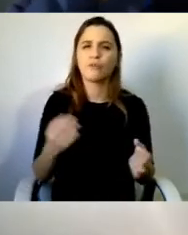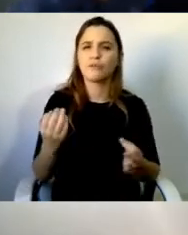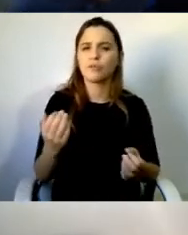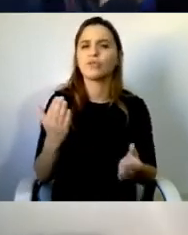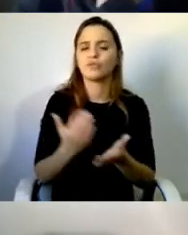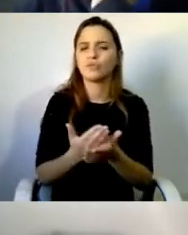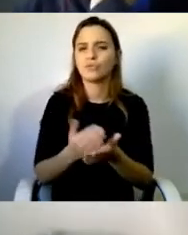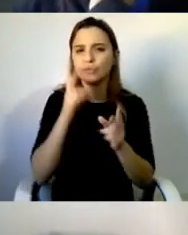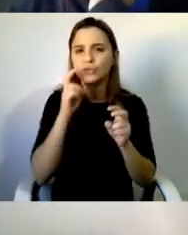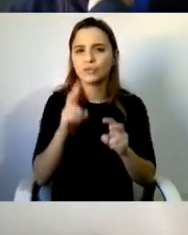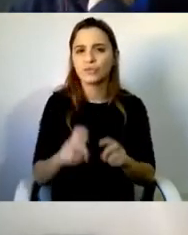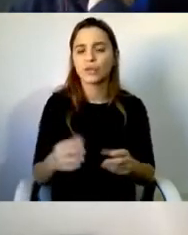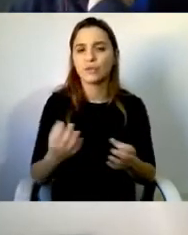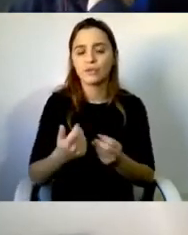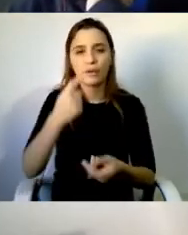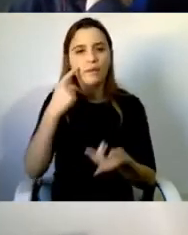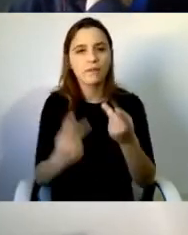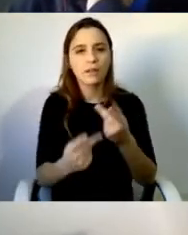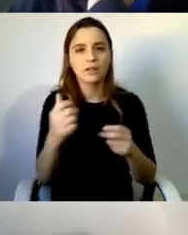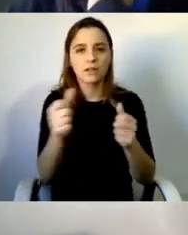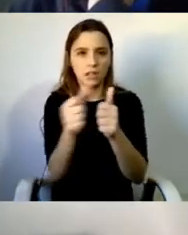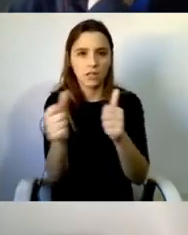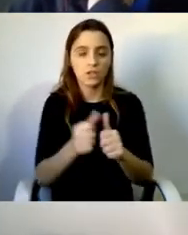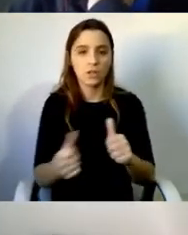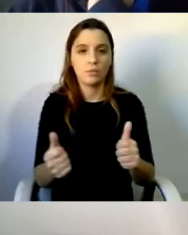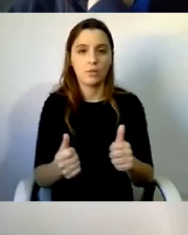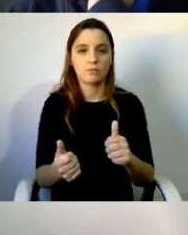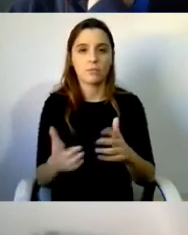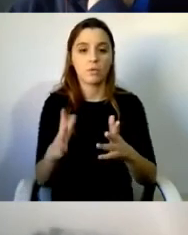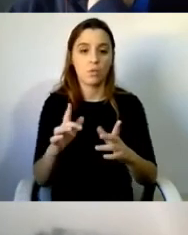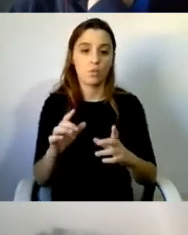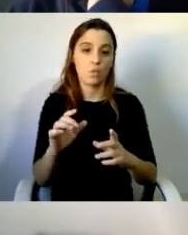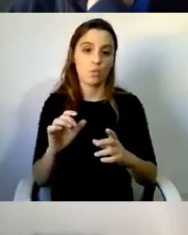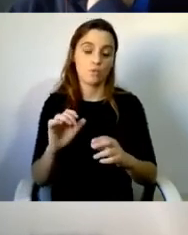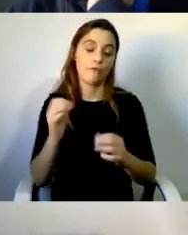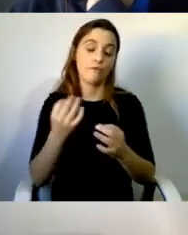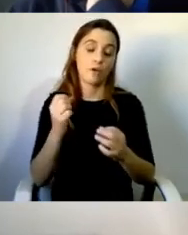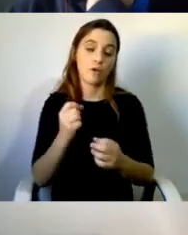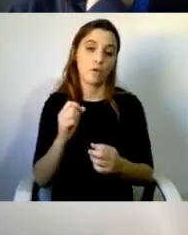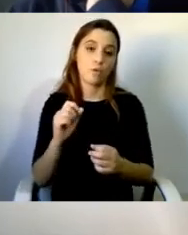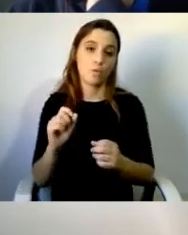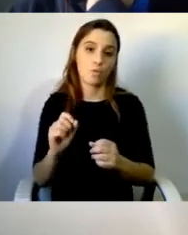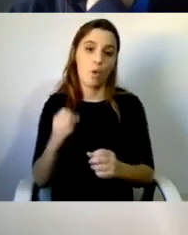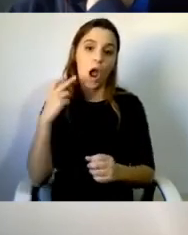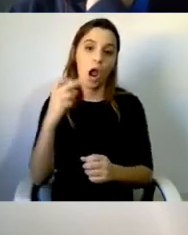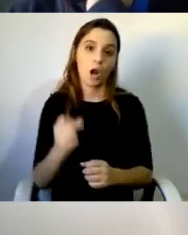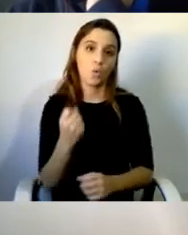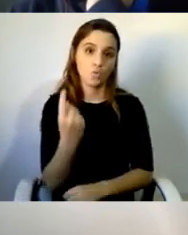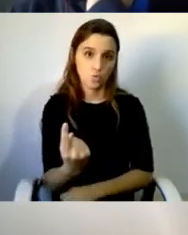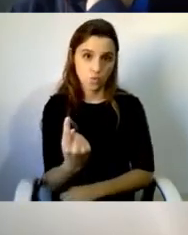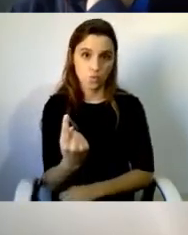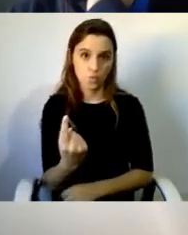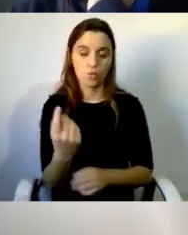the scheme at the end of year one, at the first year of implementation of the law. And the